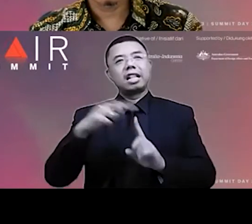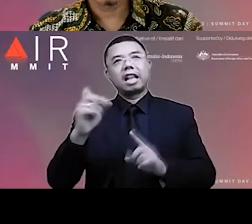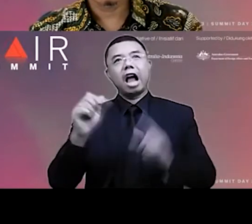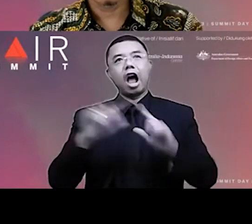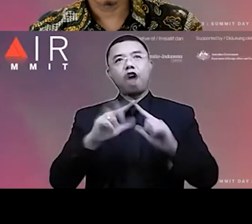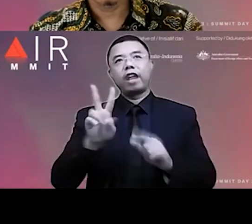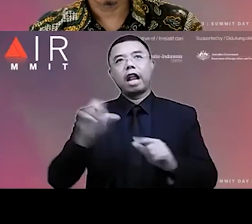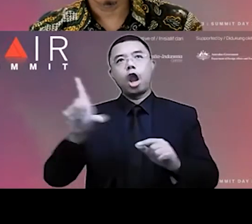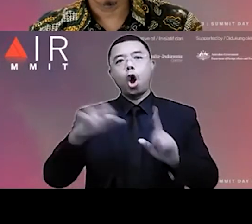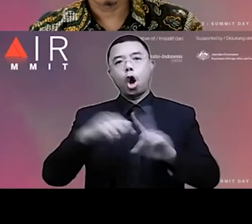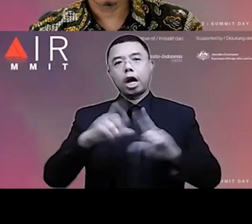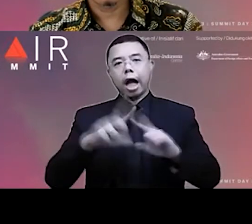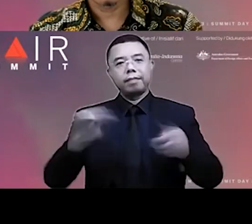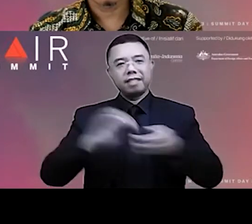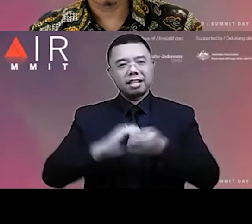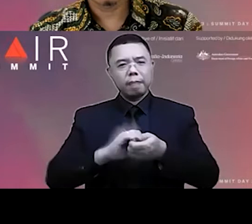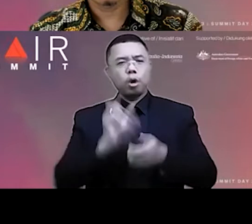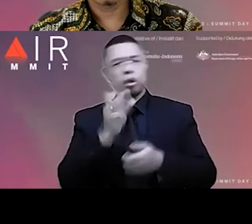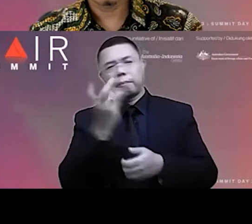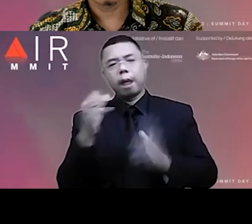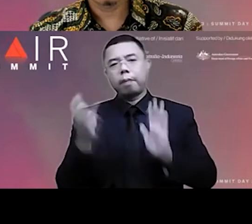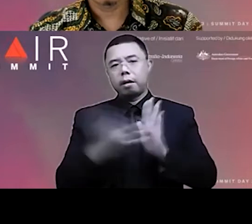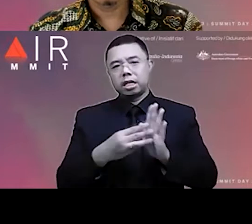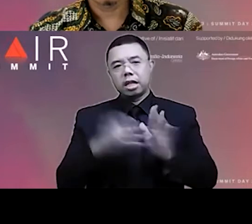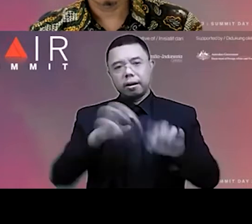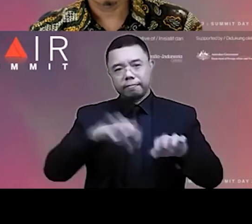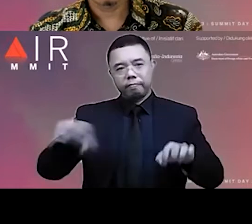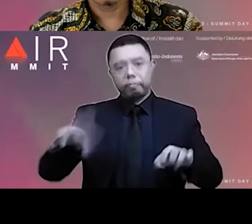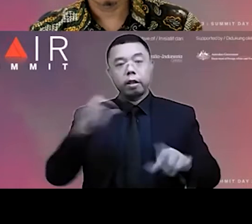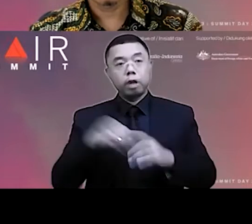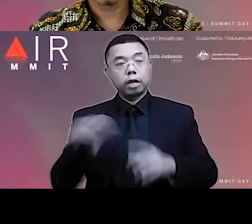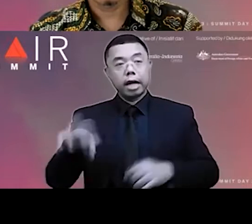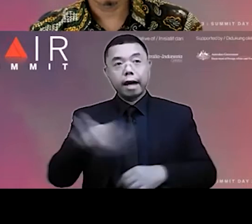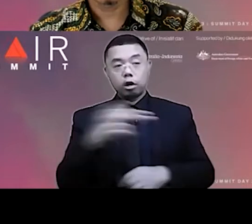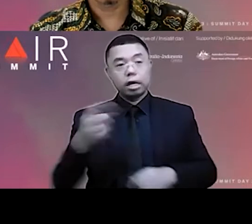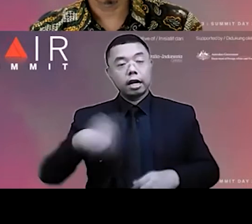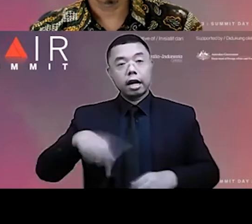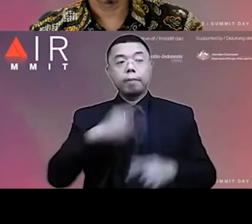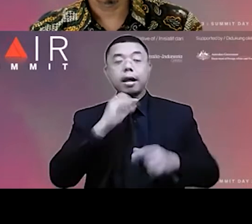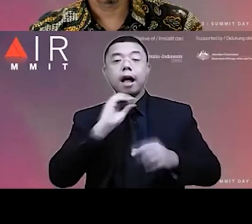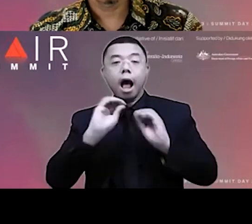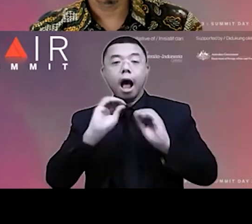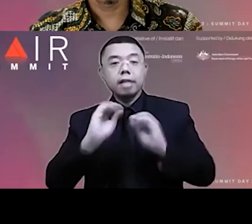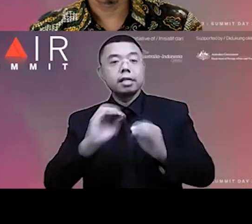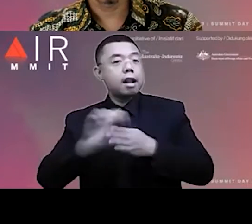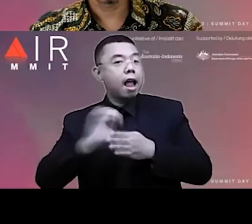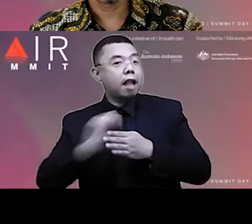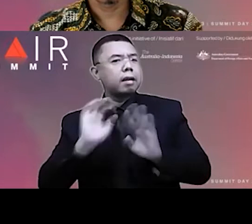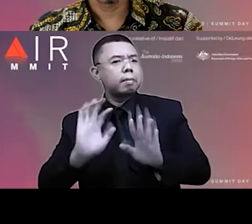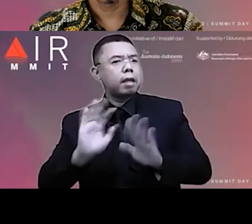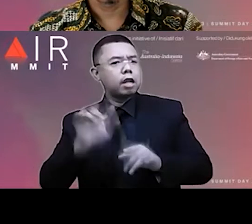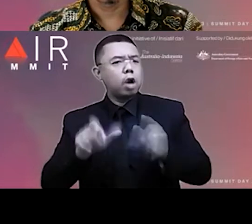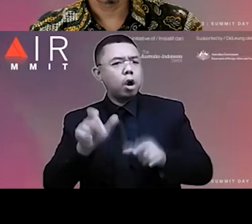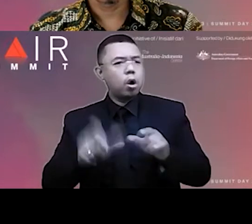Indonesia. Helen, we train lots of tourism players in area close to